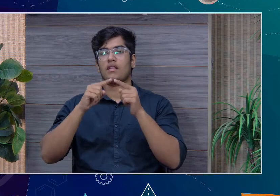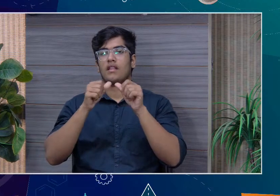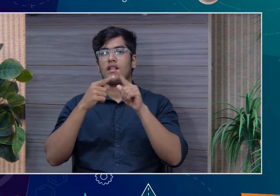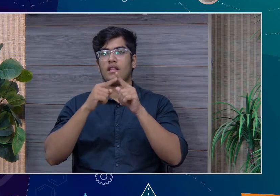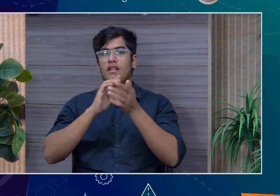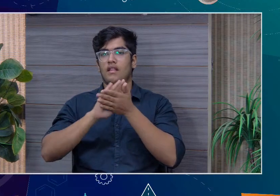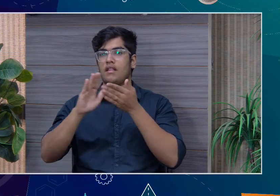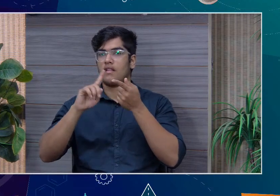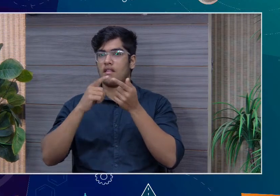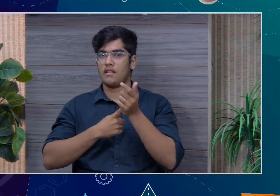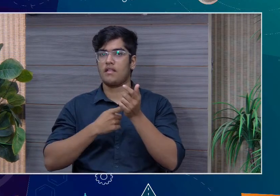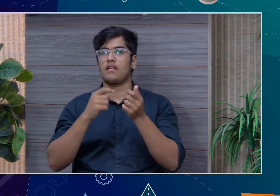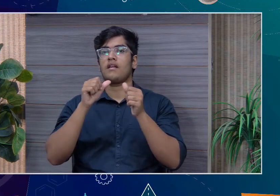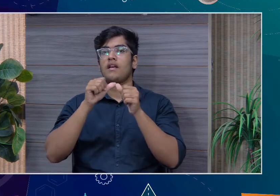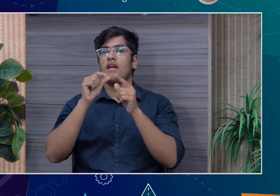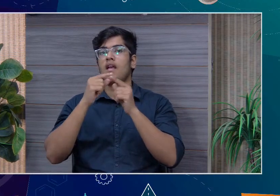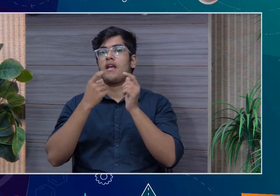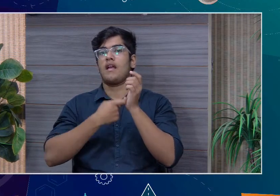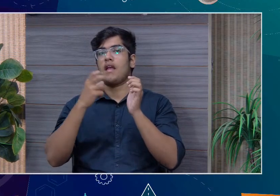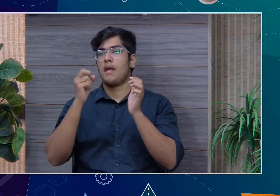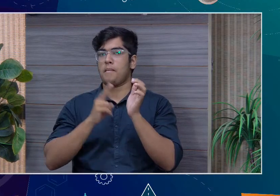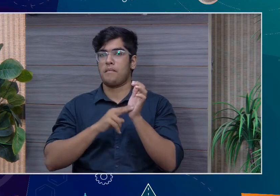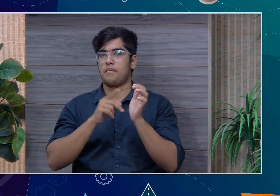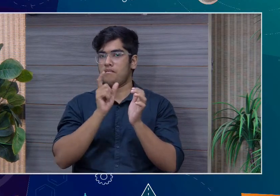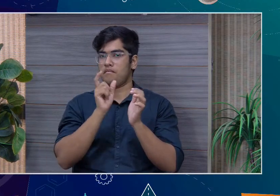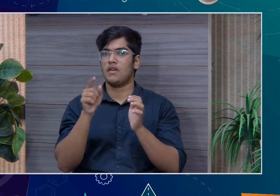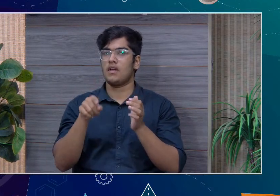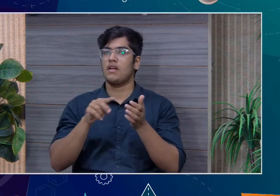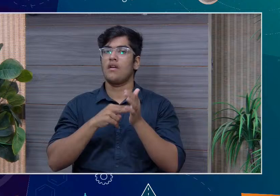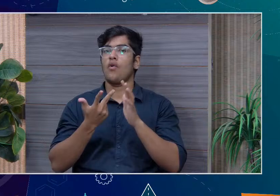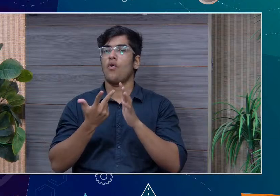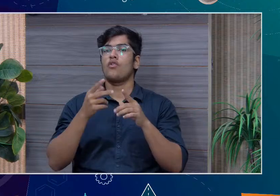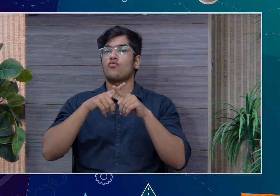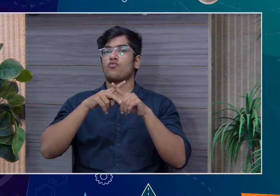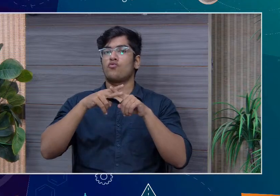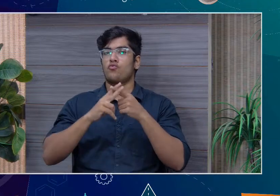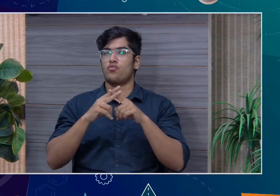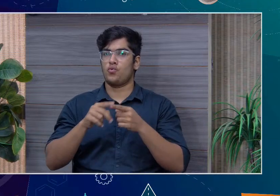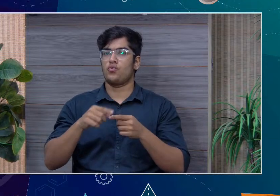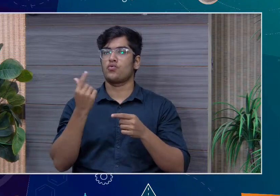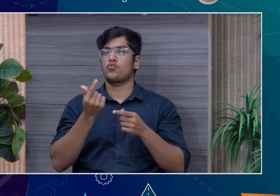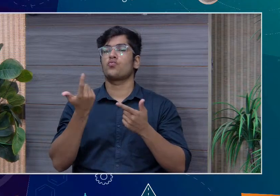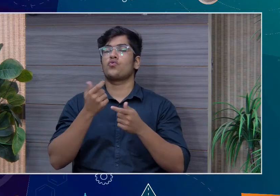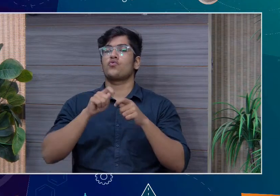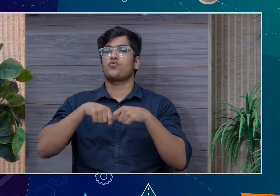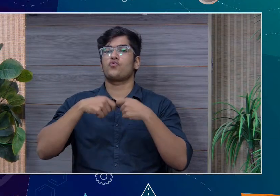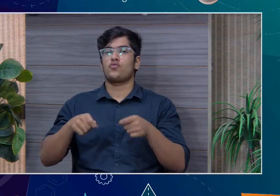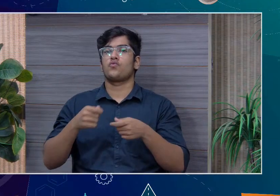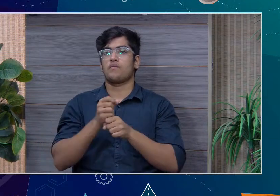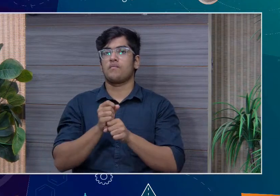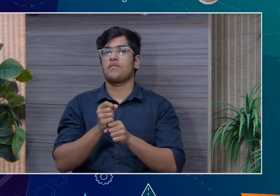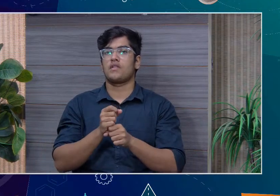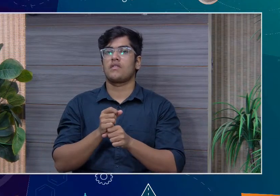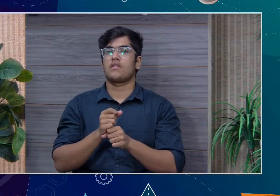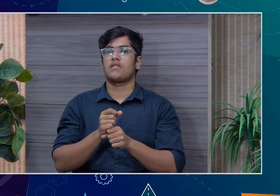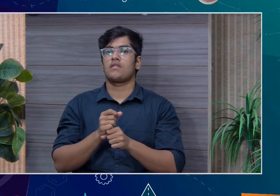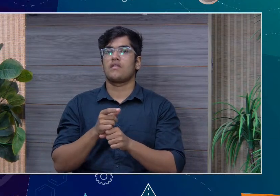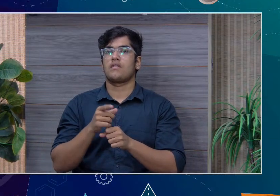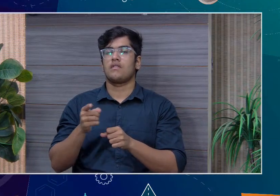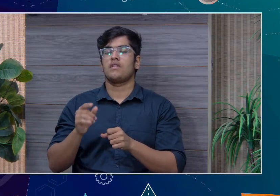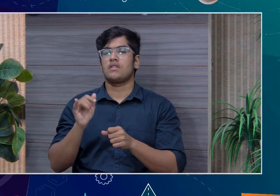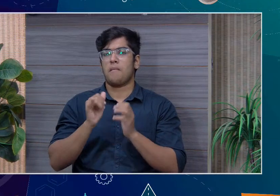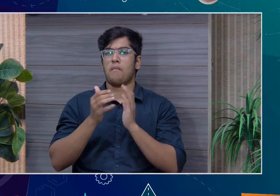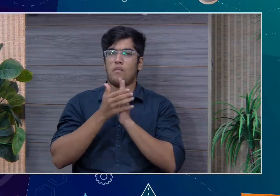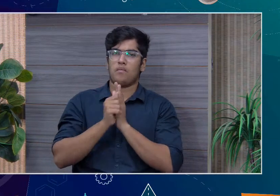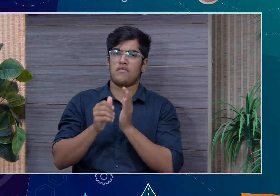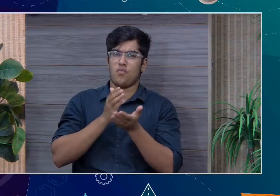is a type of tool which is used in Germany to make shoes. It is a type of technique